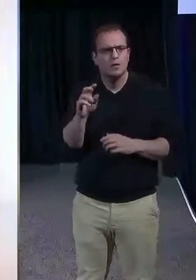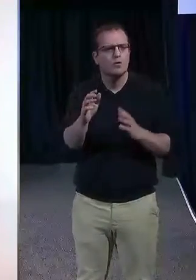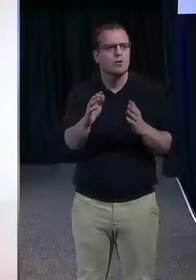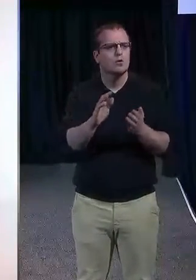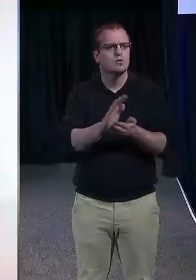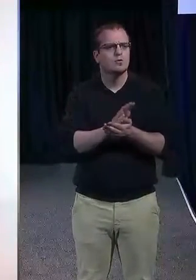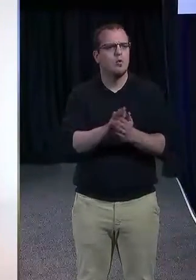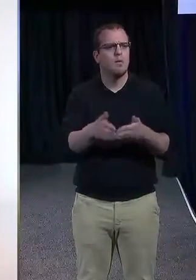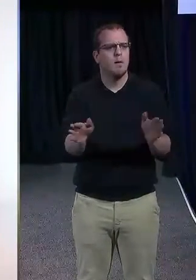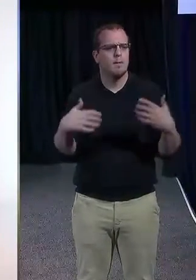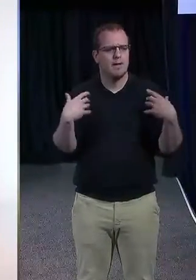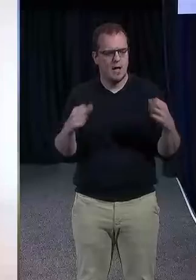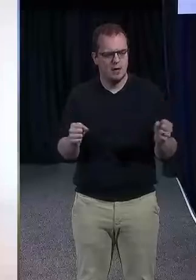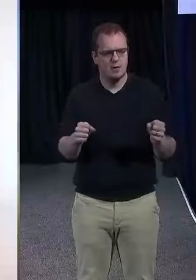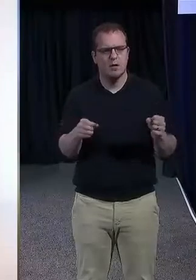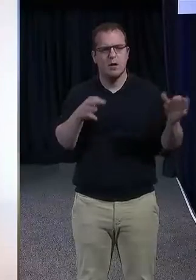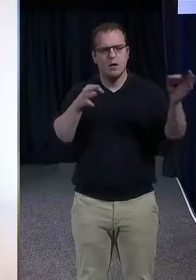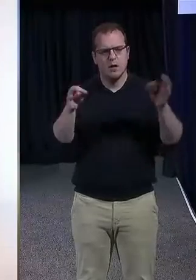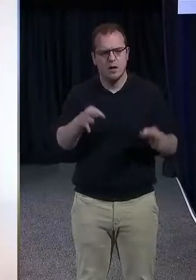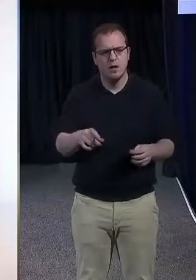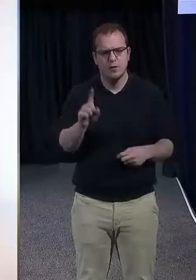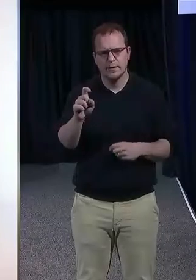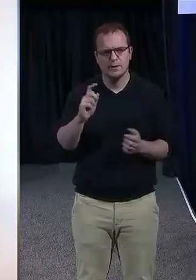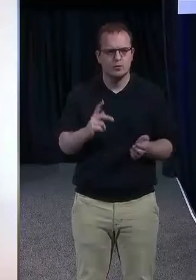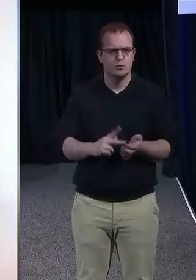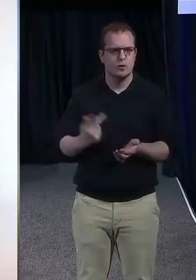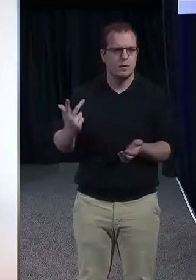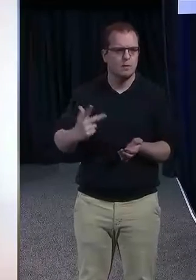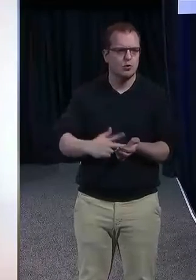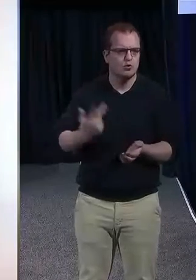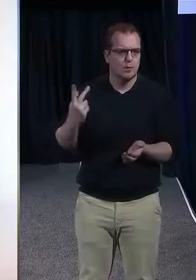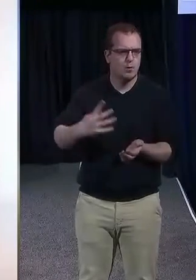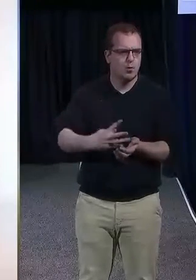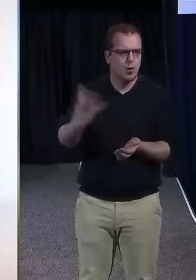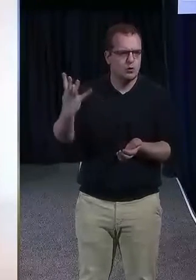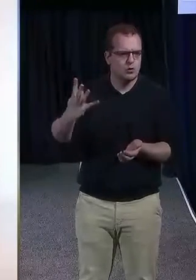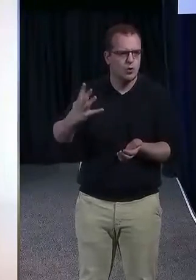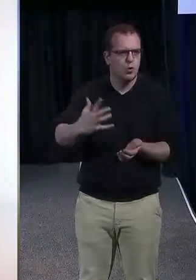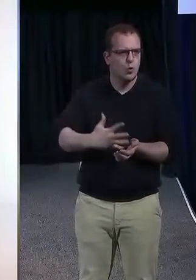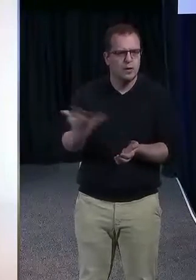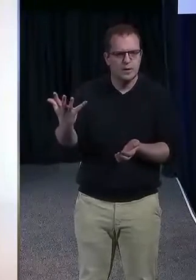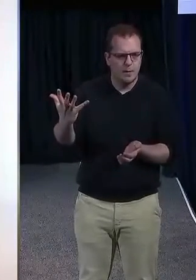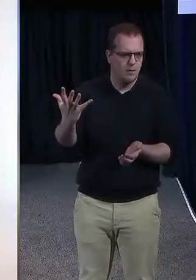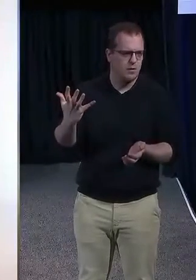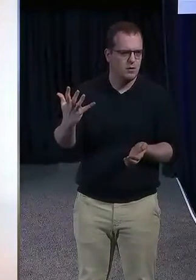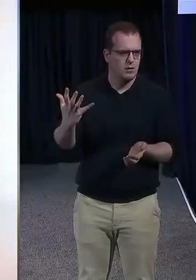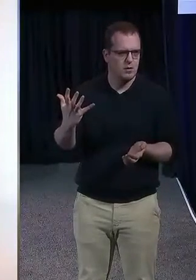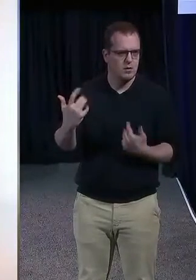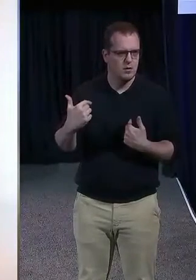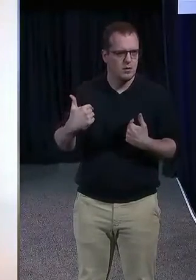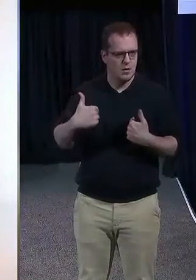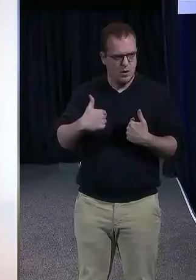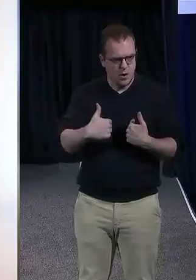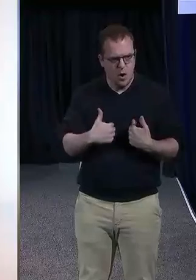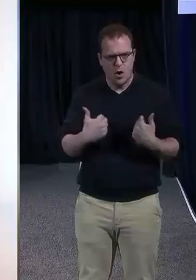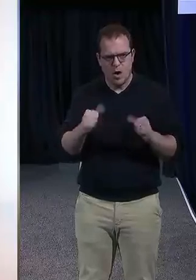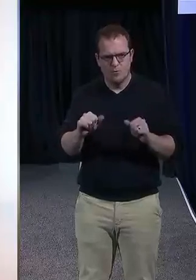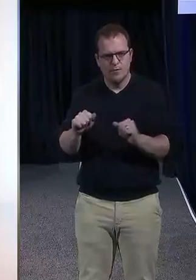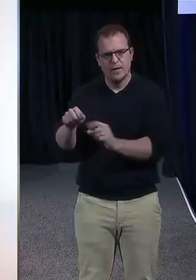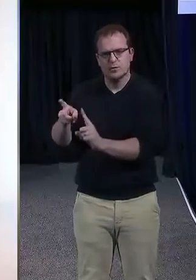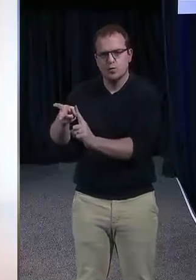Health, and I'm telling you, we need to double, triple, quadruple, quintuple our efforts at